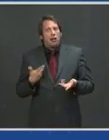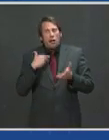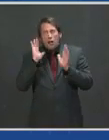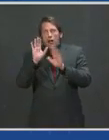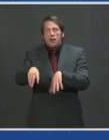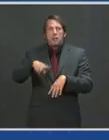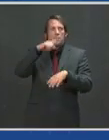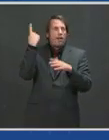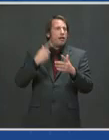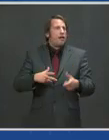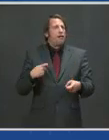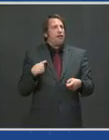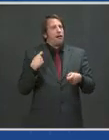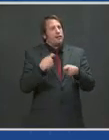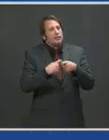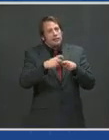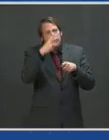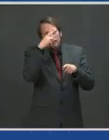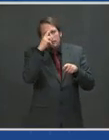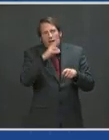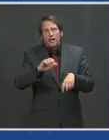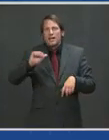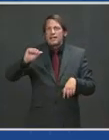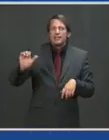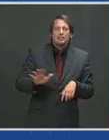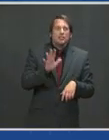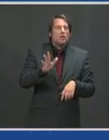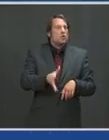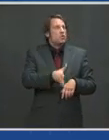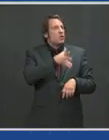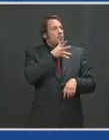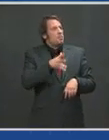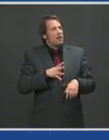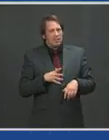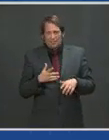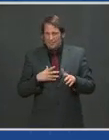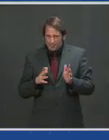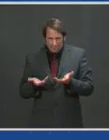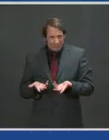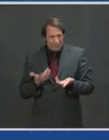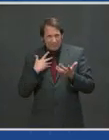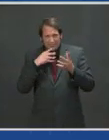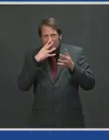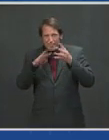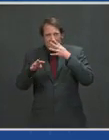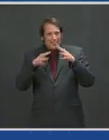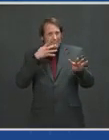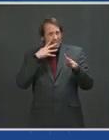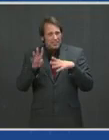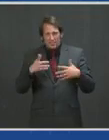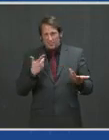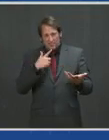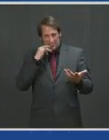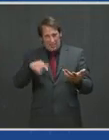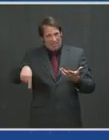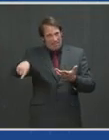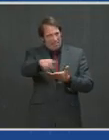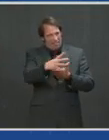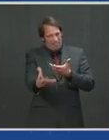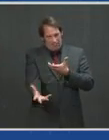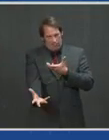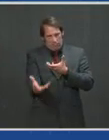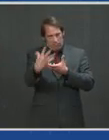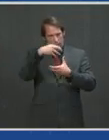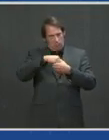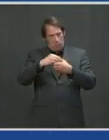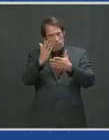rural communities. Talk to folks around the country about what really makes up the foundation of a good economy. Ask